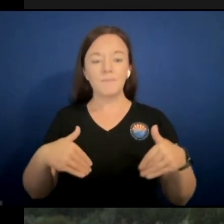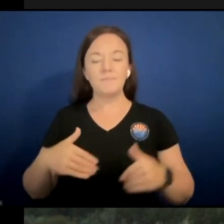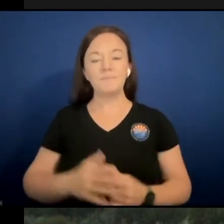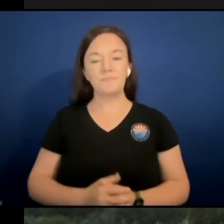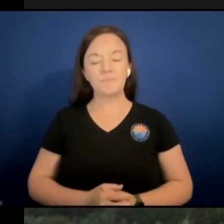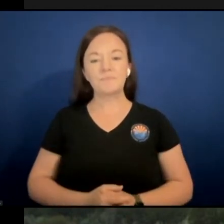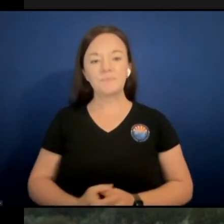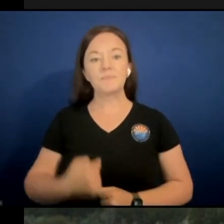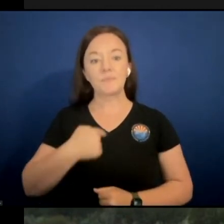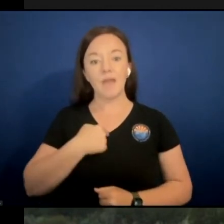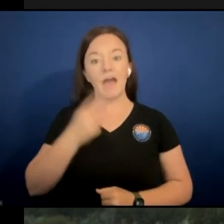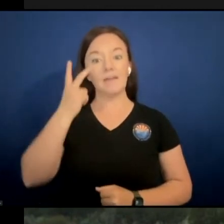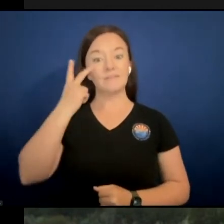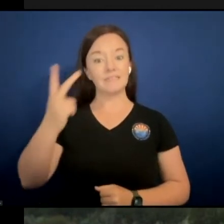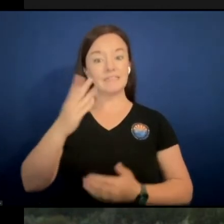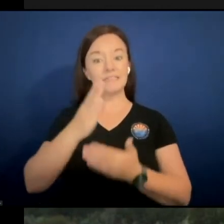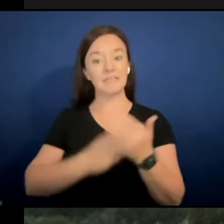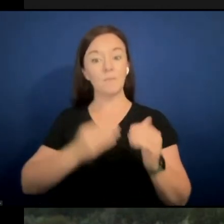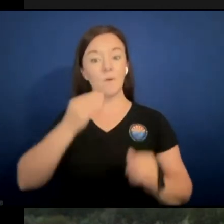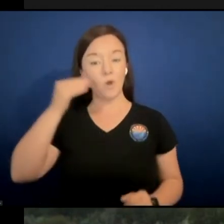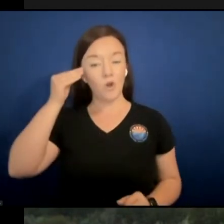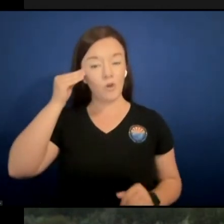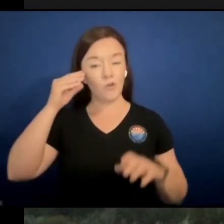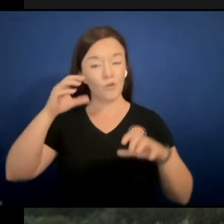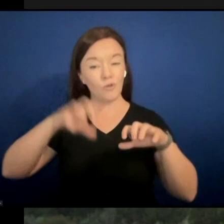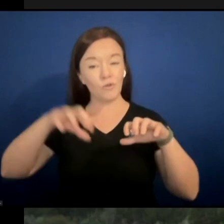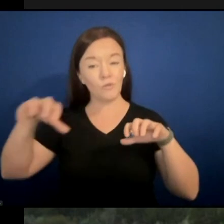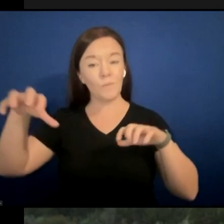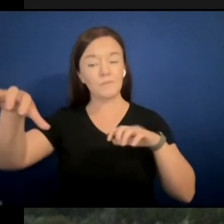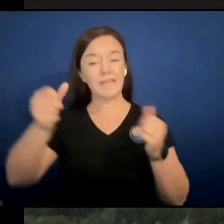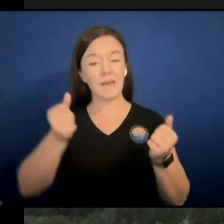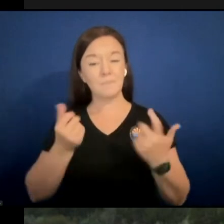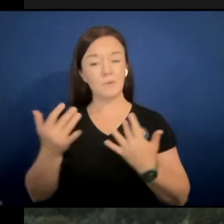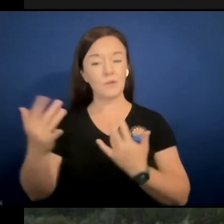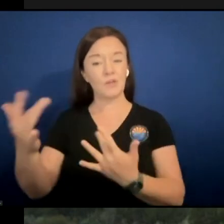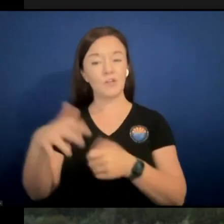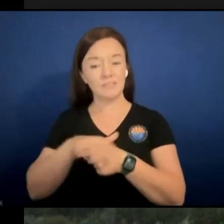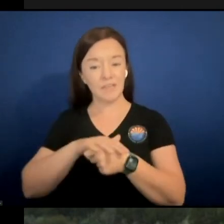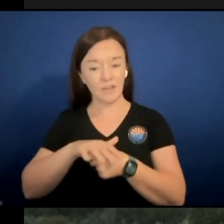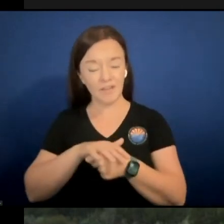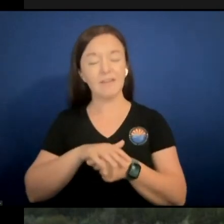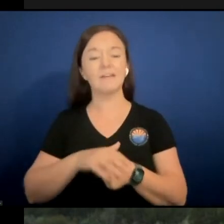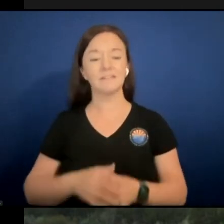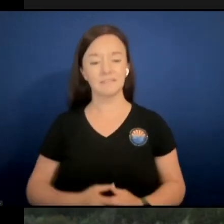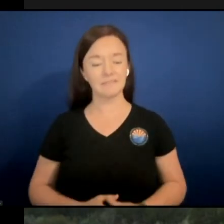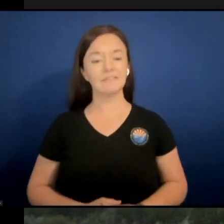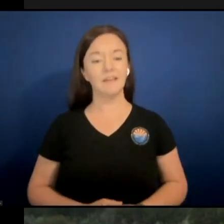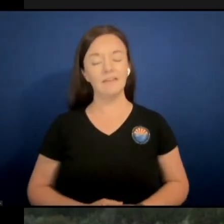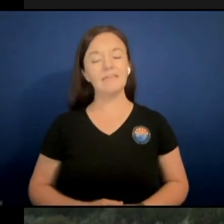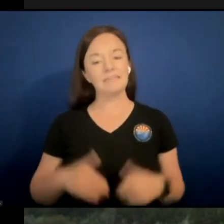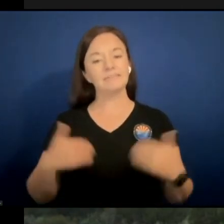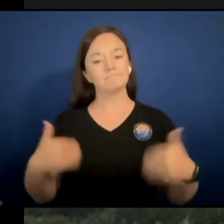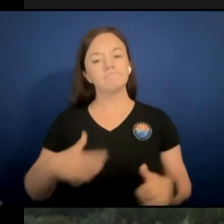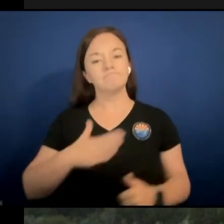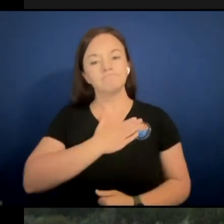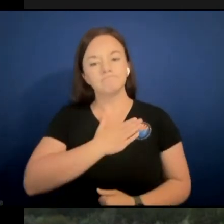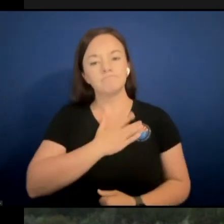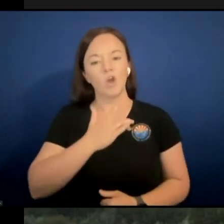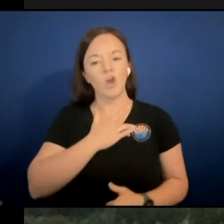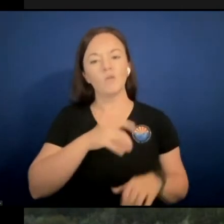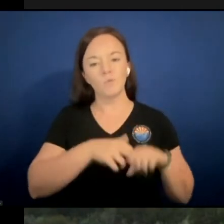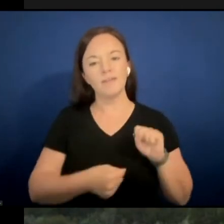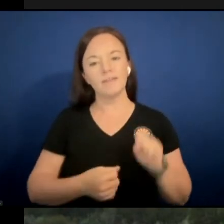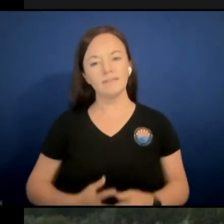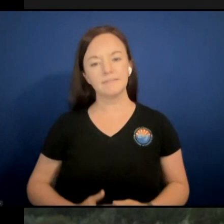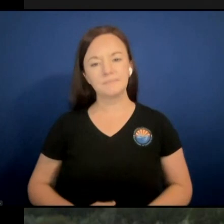I've seen some of the homes and areas that have been burned, and it's very heartbreaking.